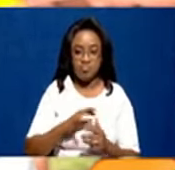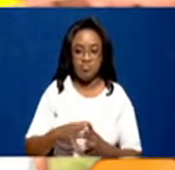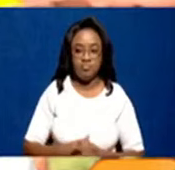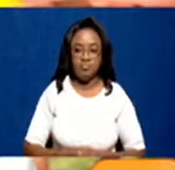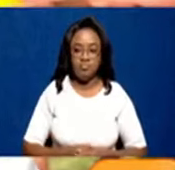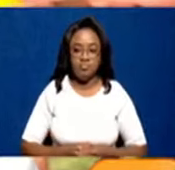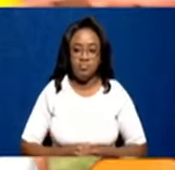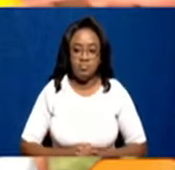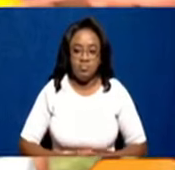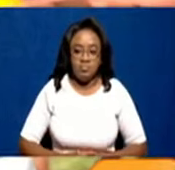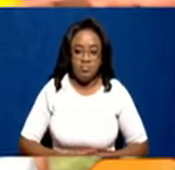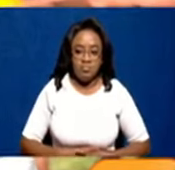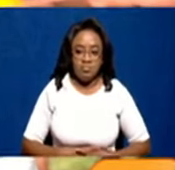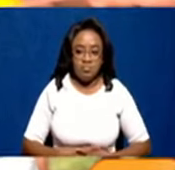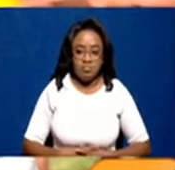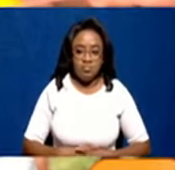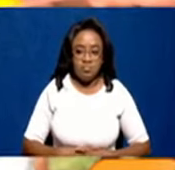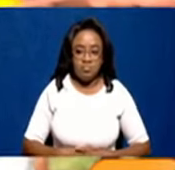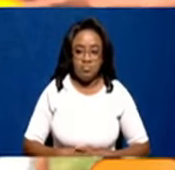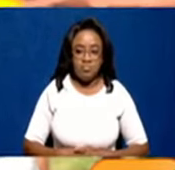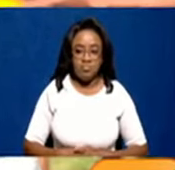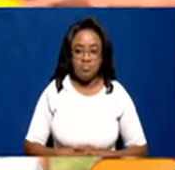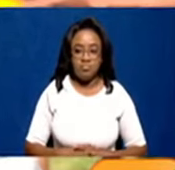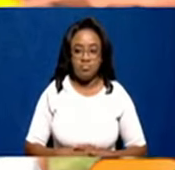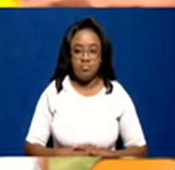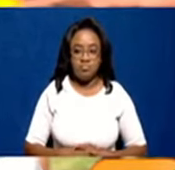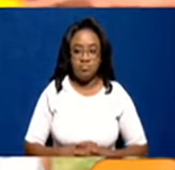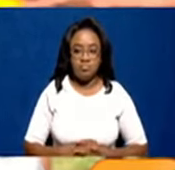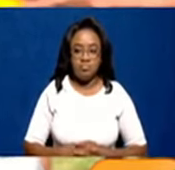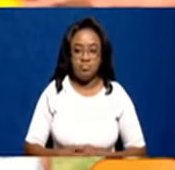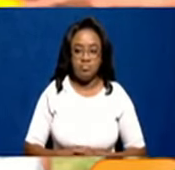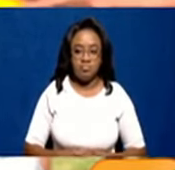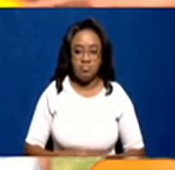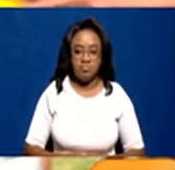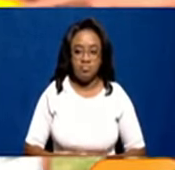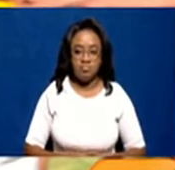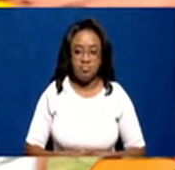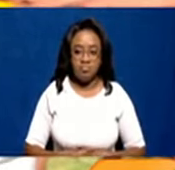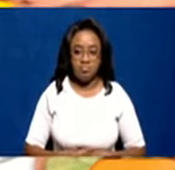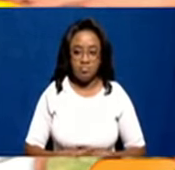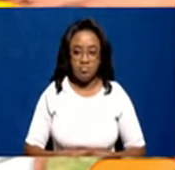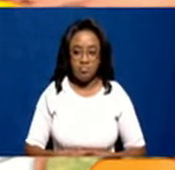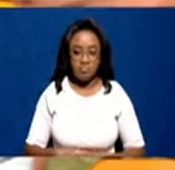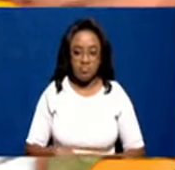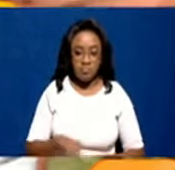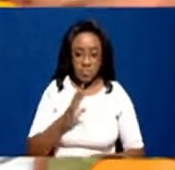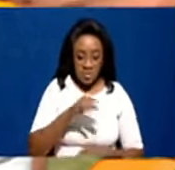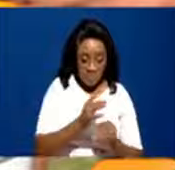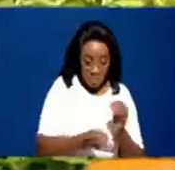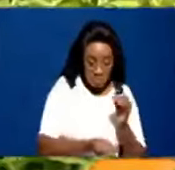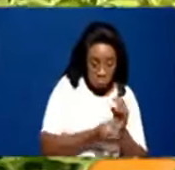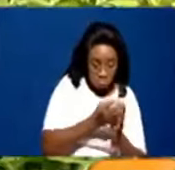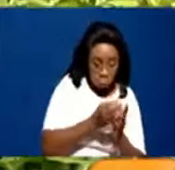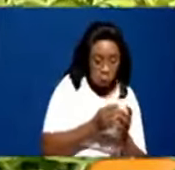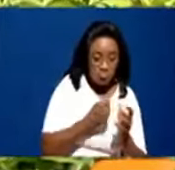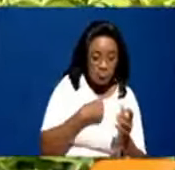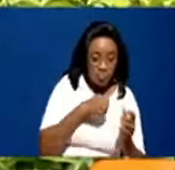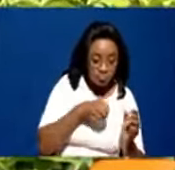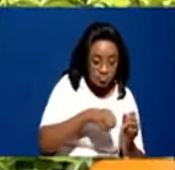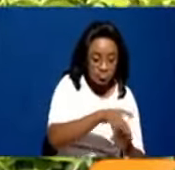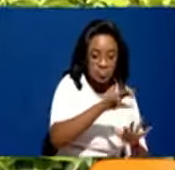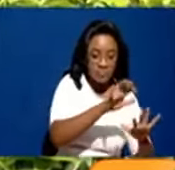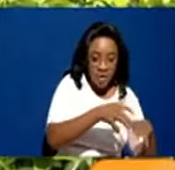farming. So we normally do from production of tea farming, from production to processing. When I say